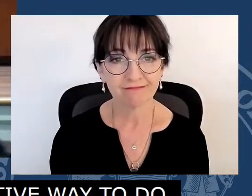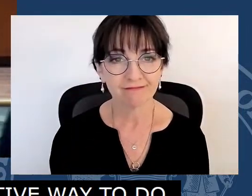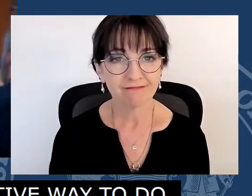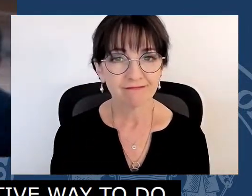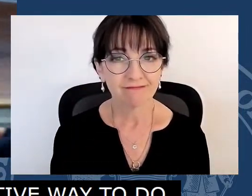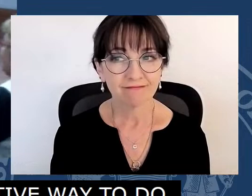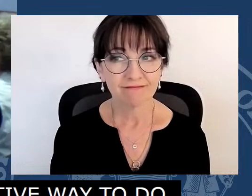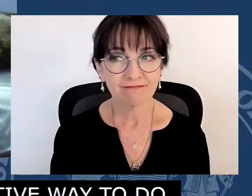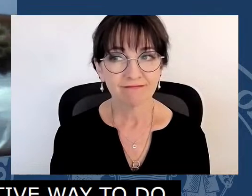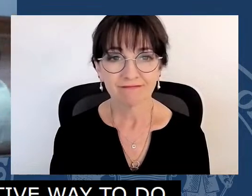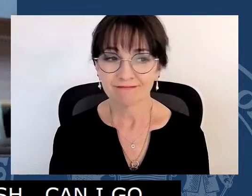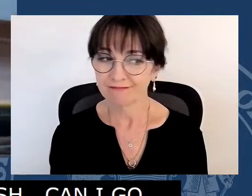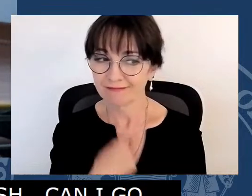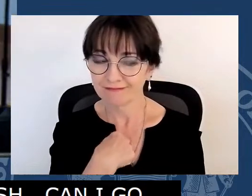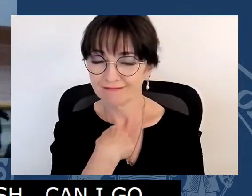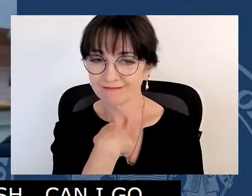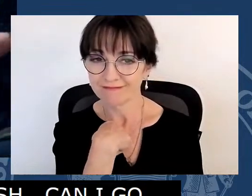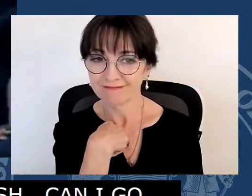I didn't think you were.